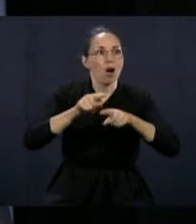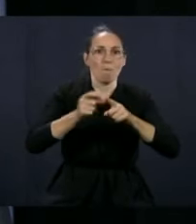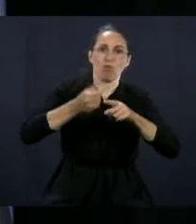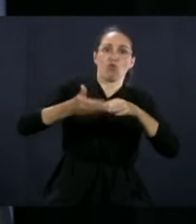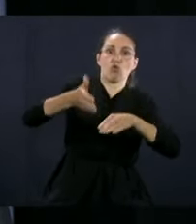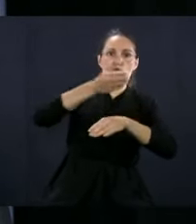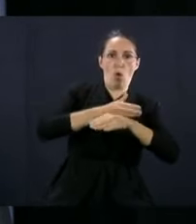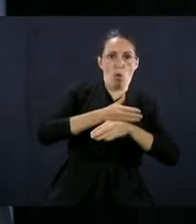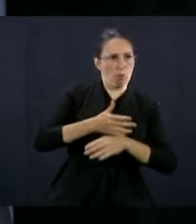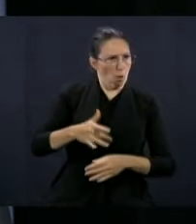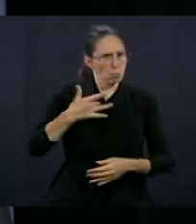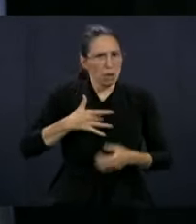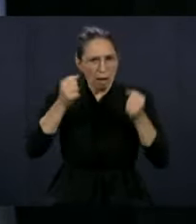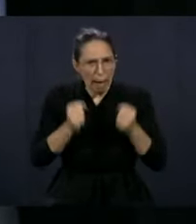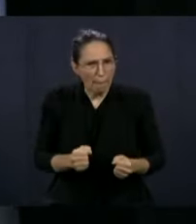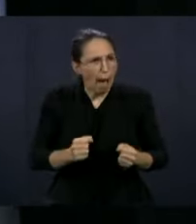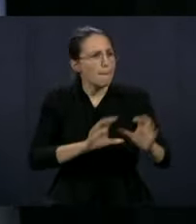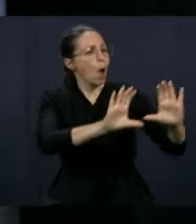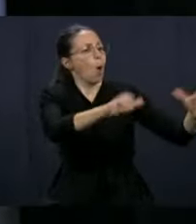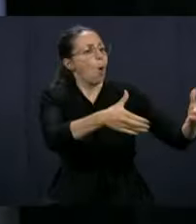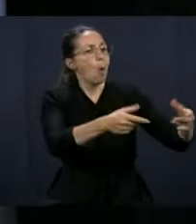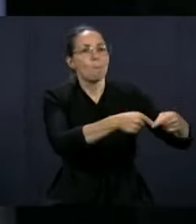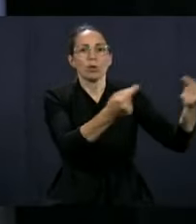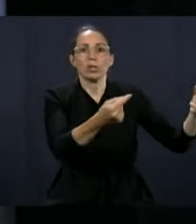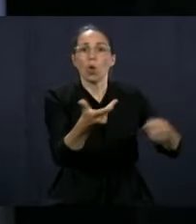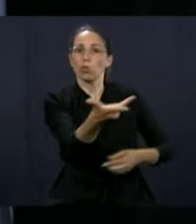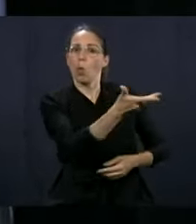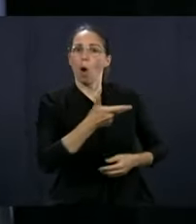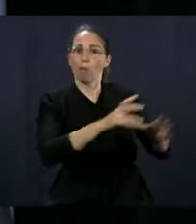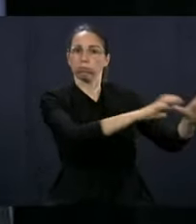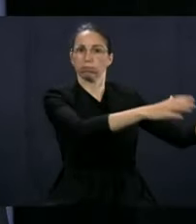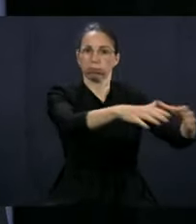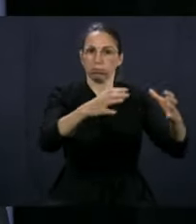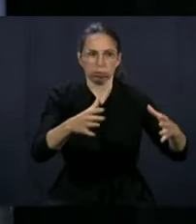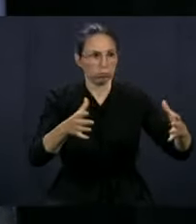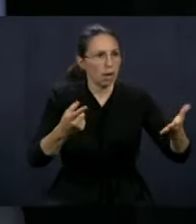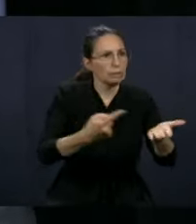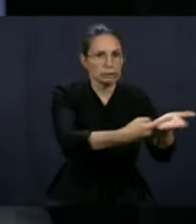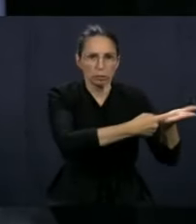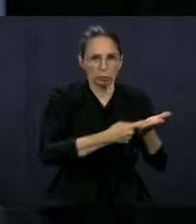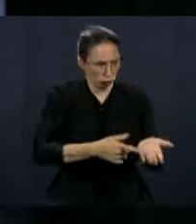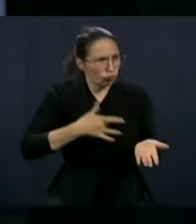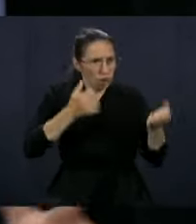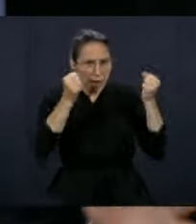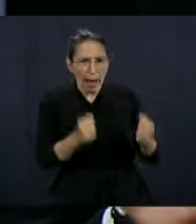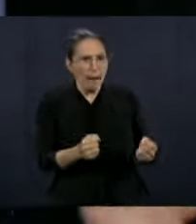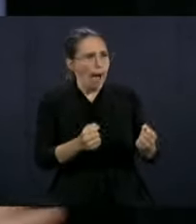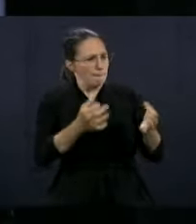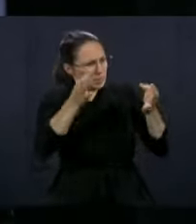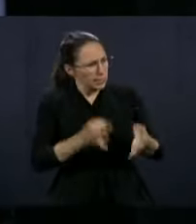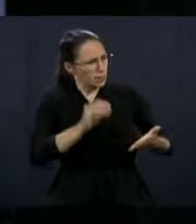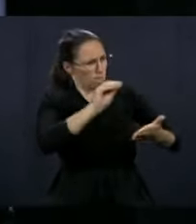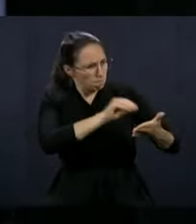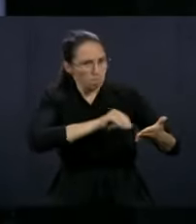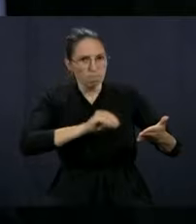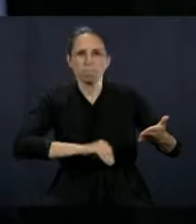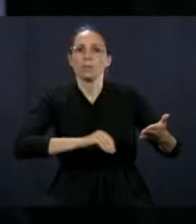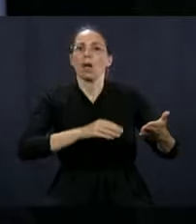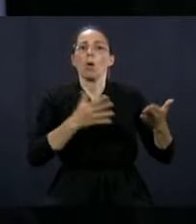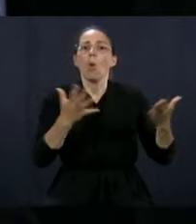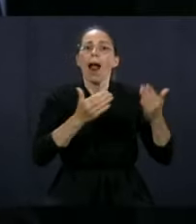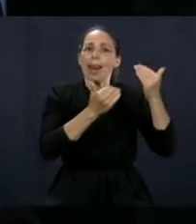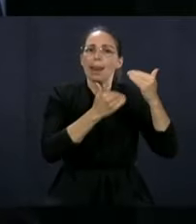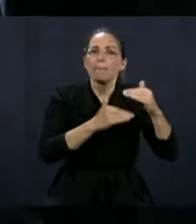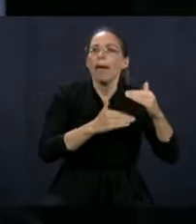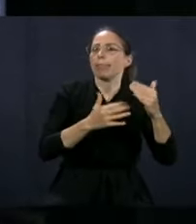months. And I cannot believe that we cannot, together with the opposition, the three opposition parties, to give ourselves the parameters so